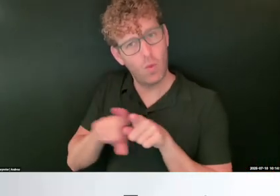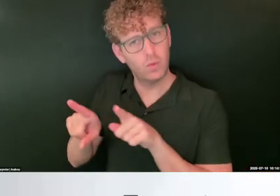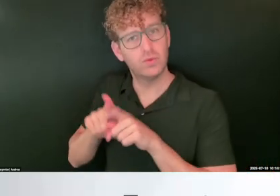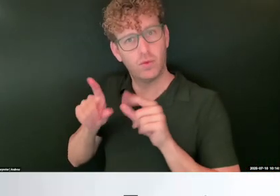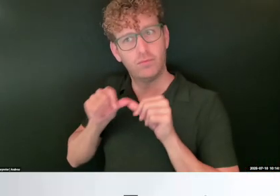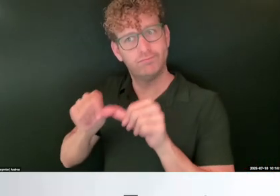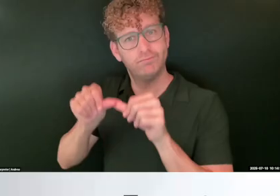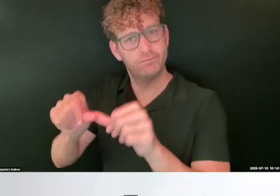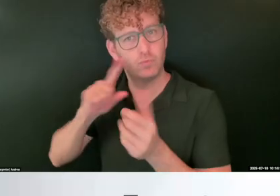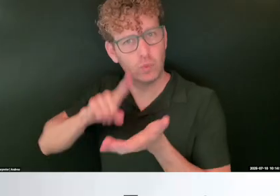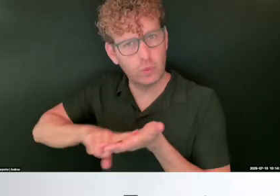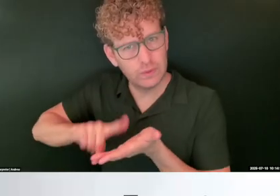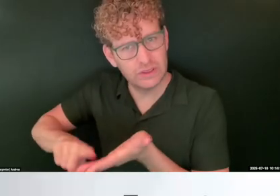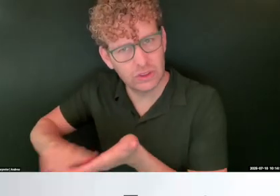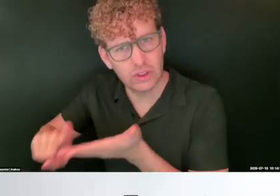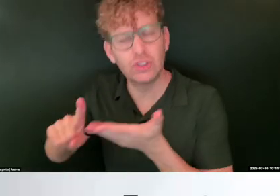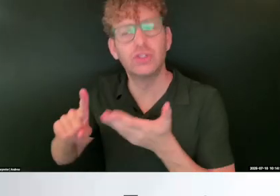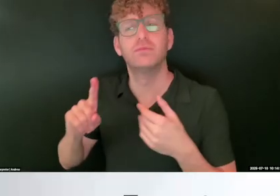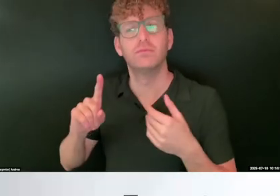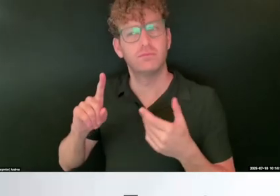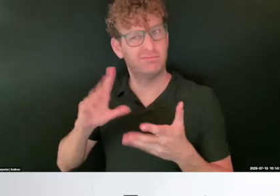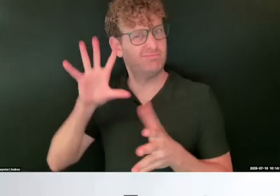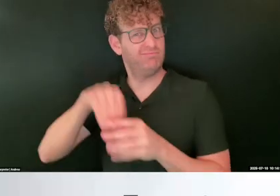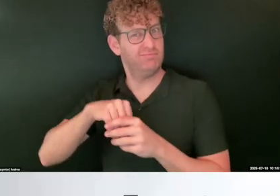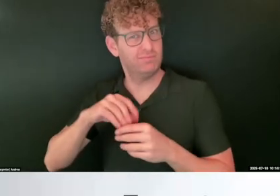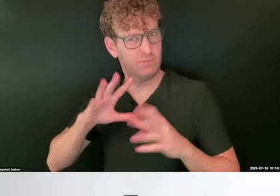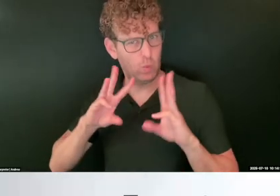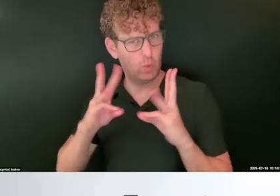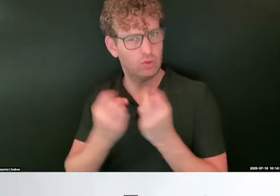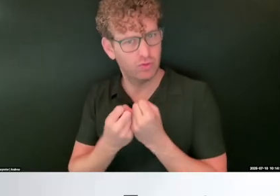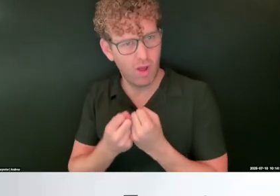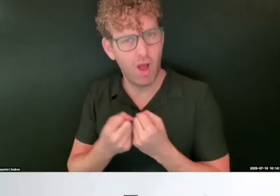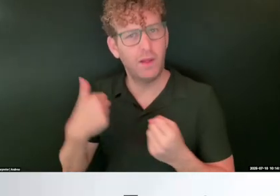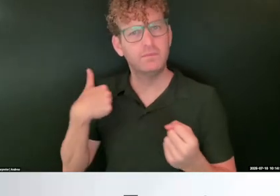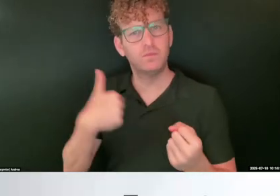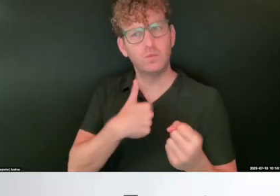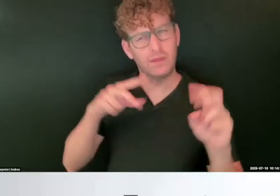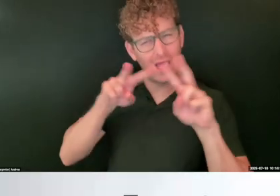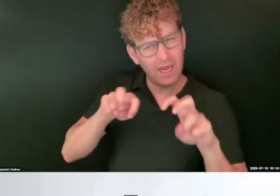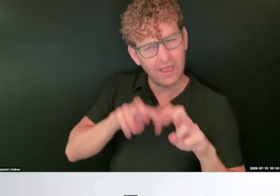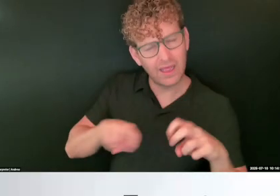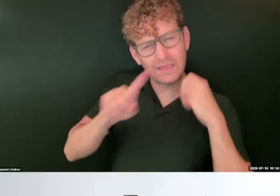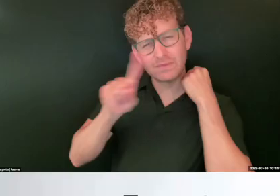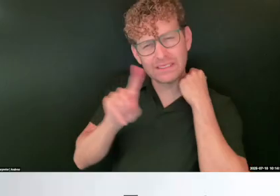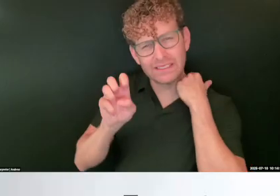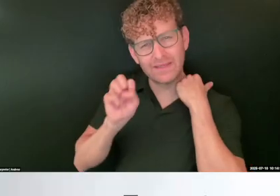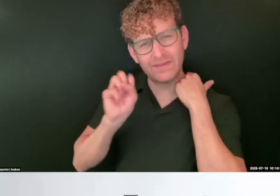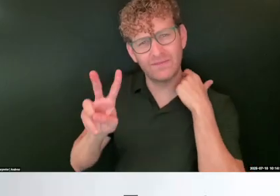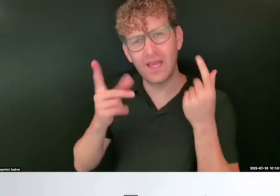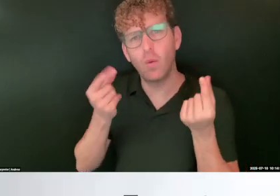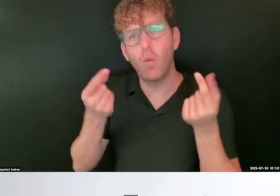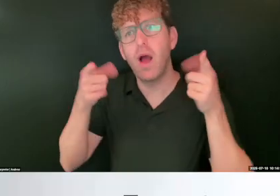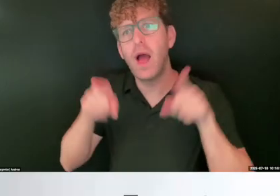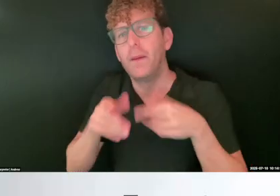in our workshops. As we analyze the ZEV market and what's to come, we will use this information